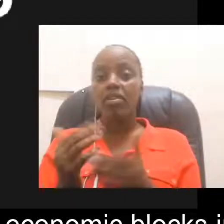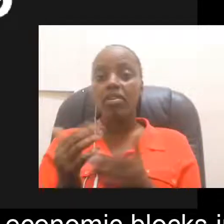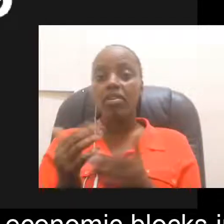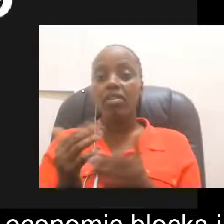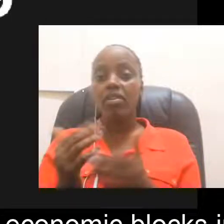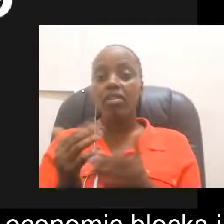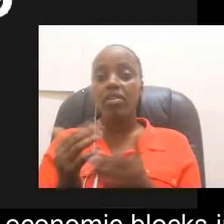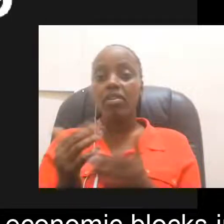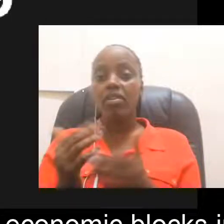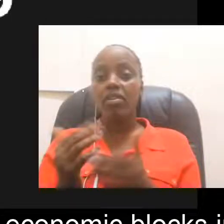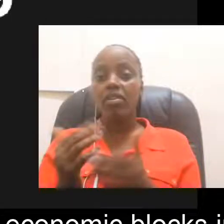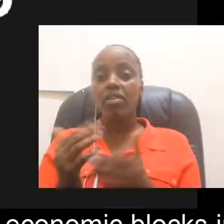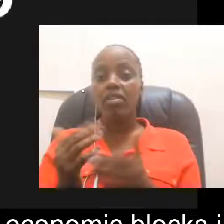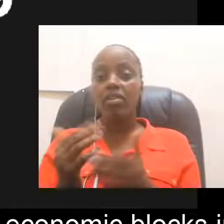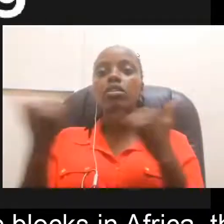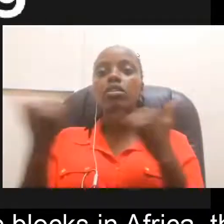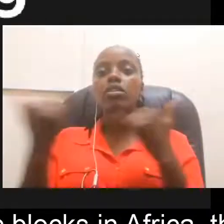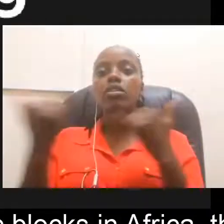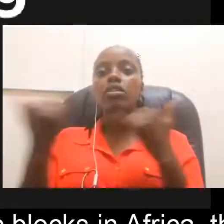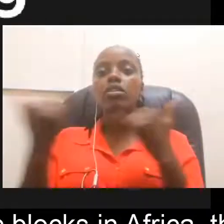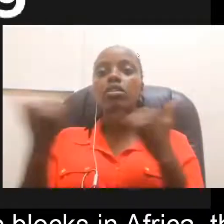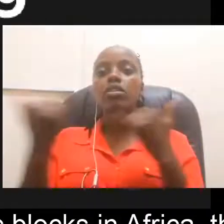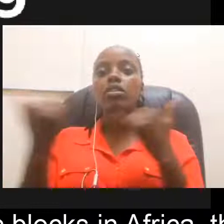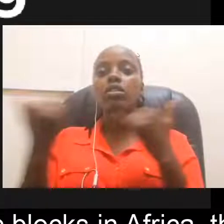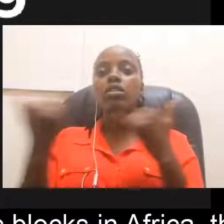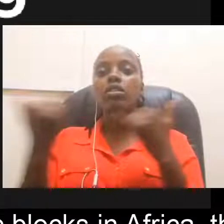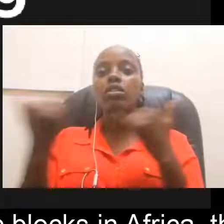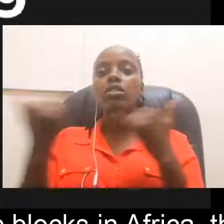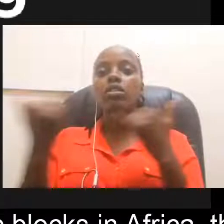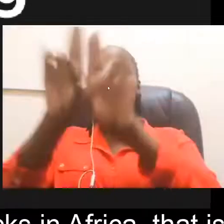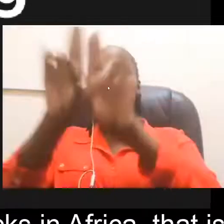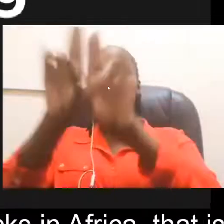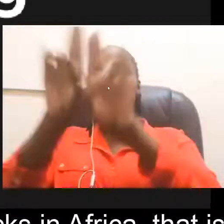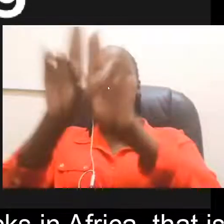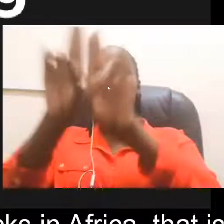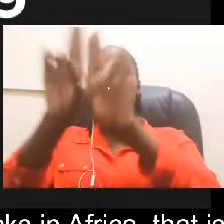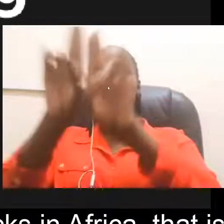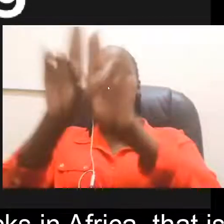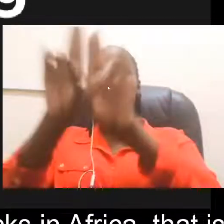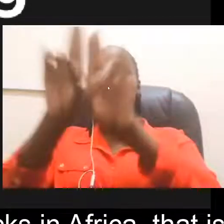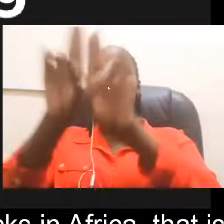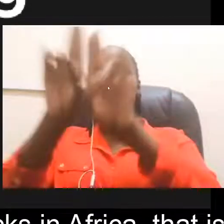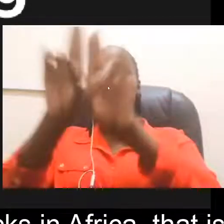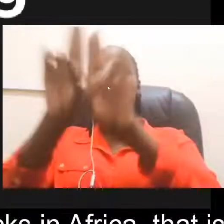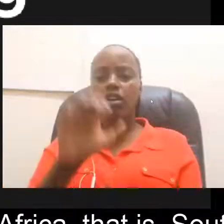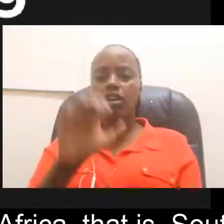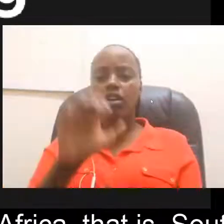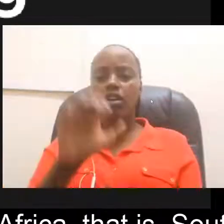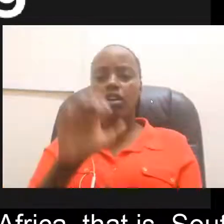invite Salam from Plan International to make a few remarks. Salam.